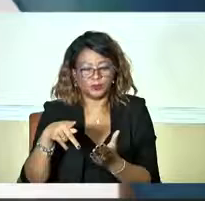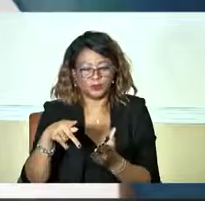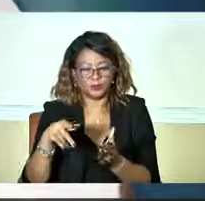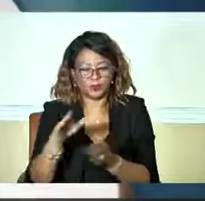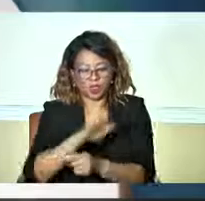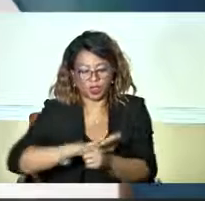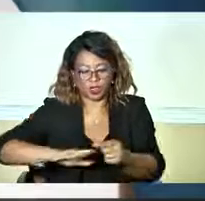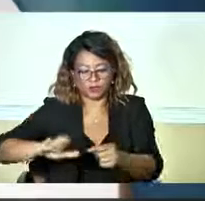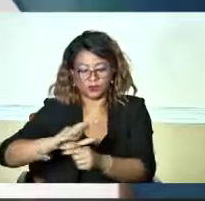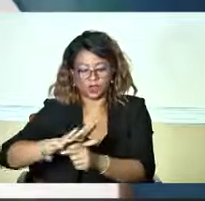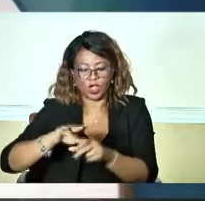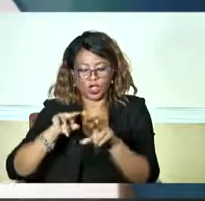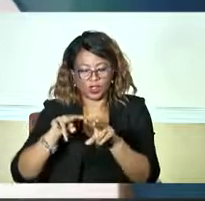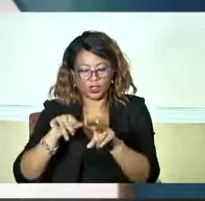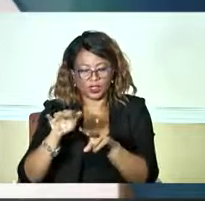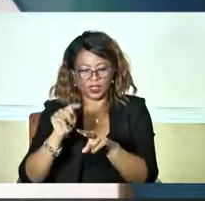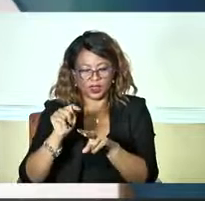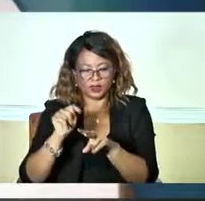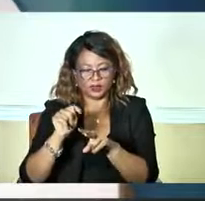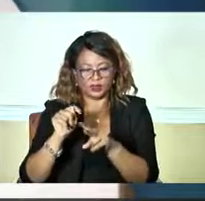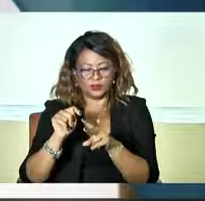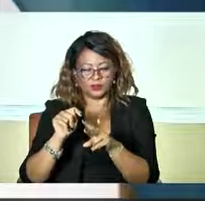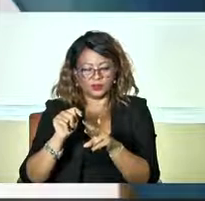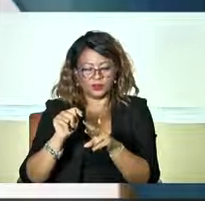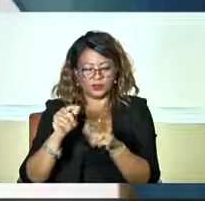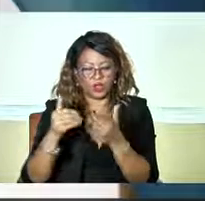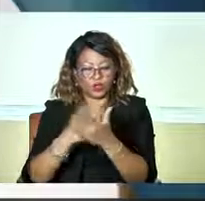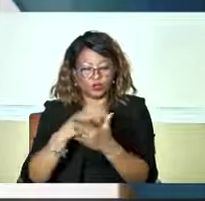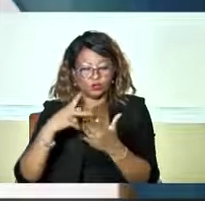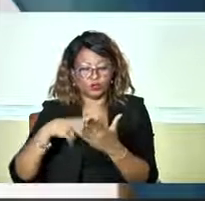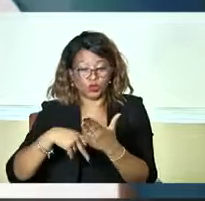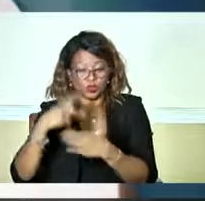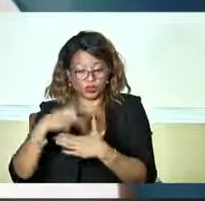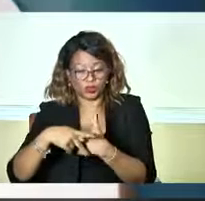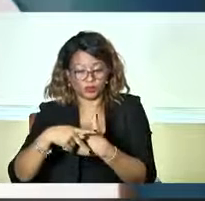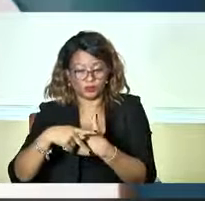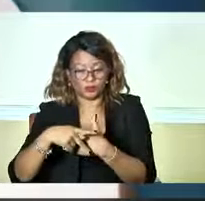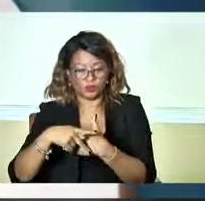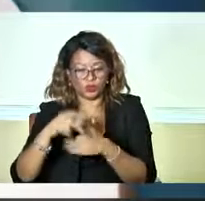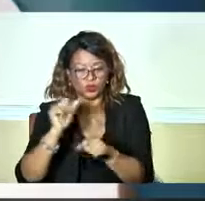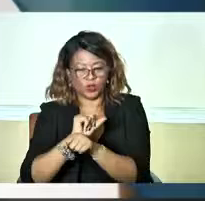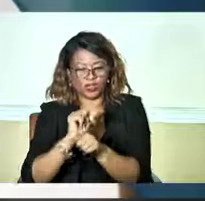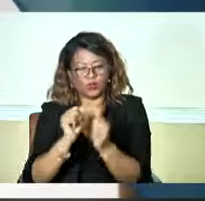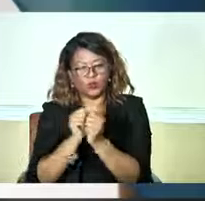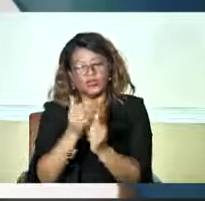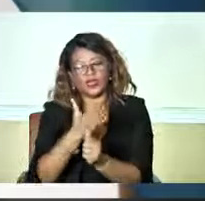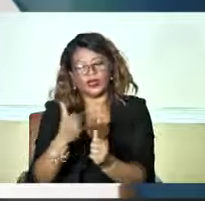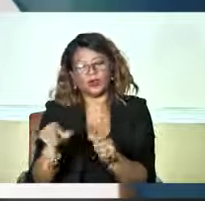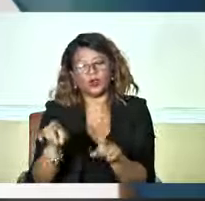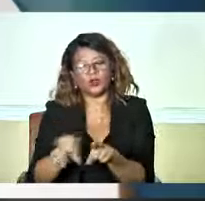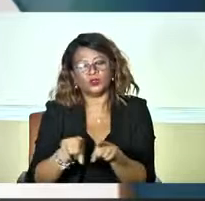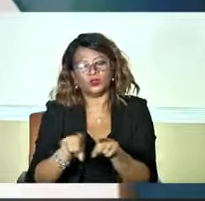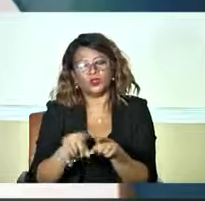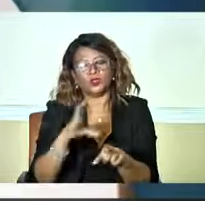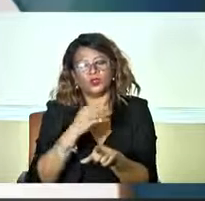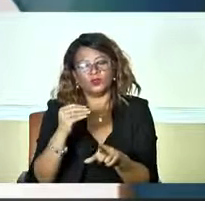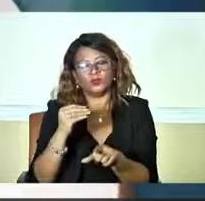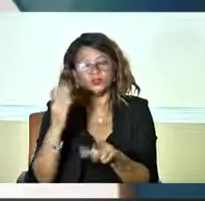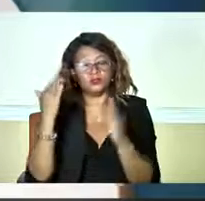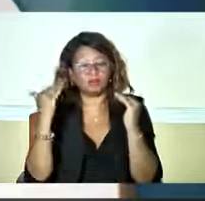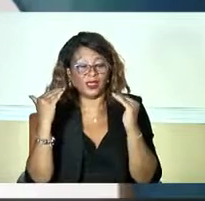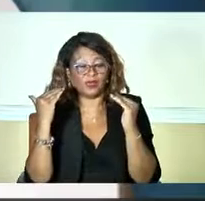are now looking at embarking upon a new project. And so we are working with them as well, and we expect that there's going to